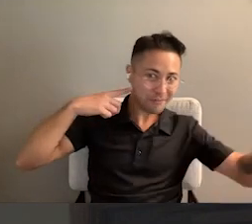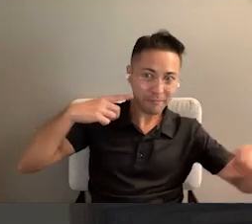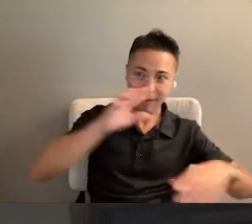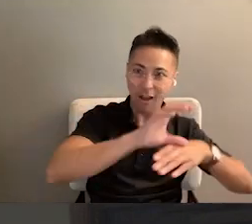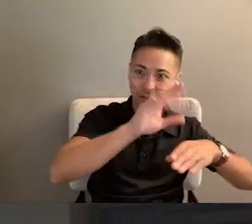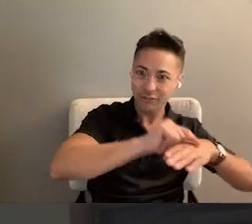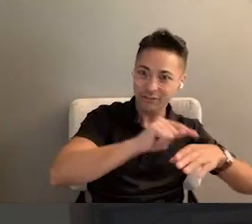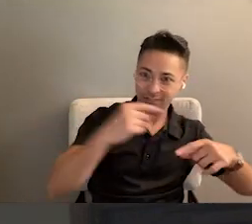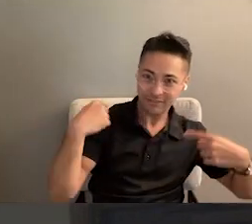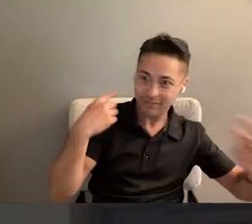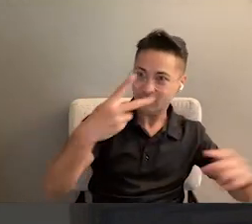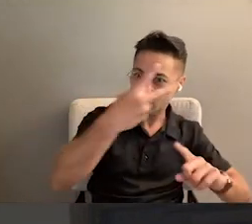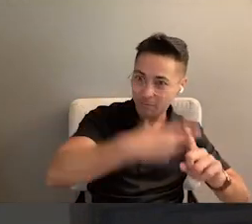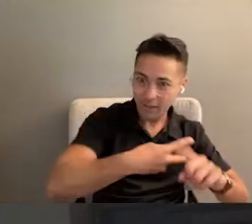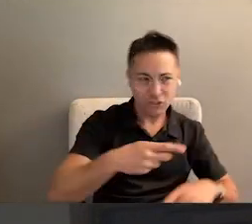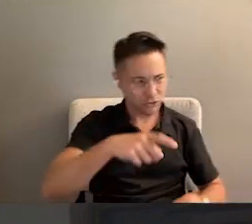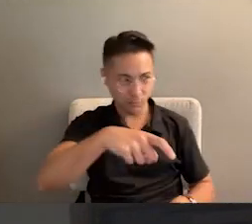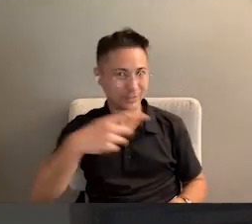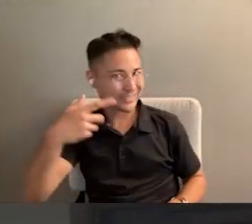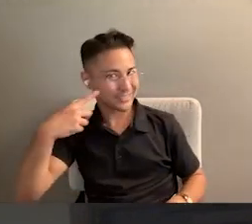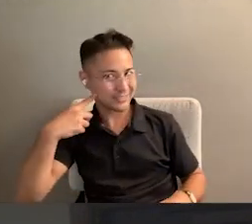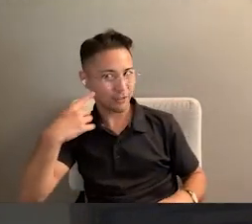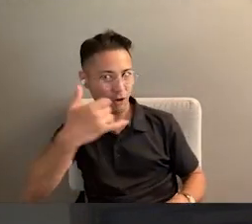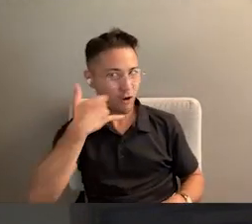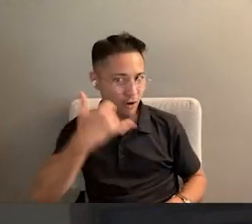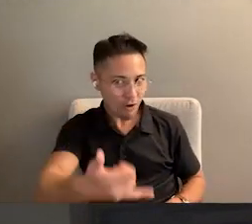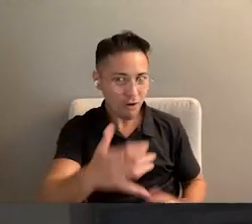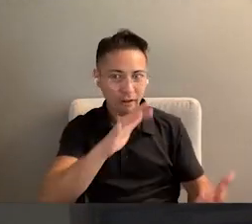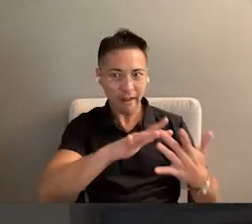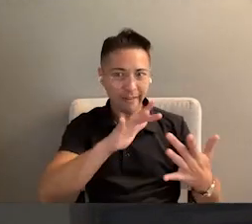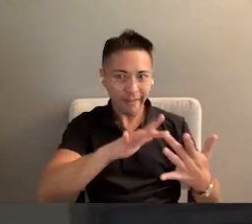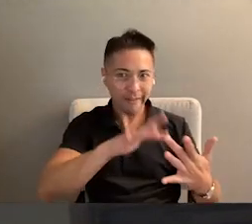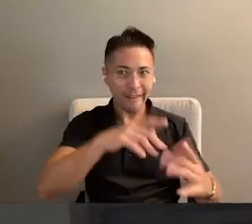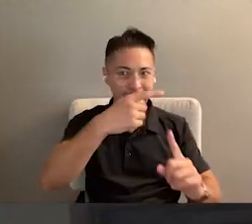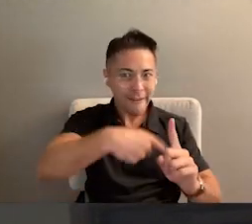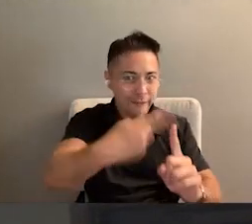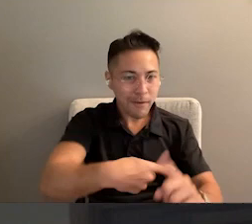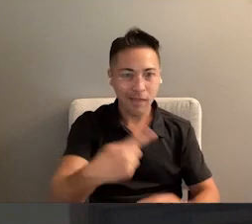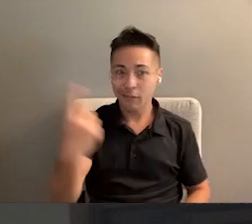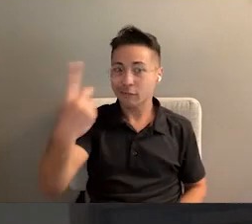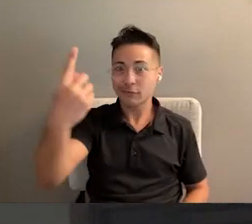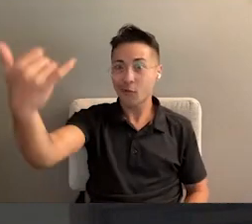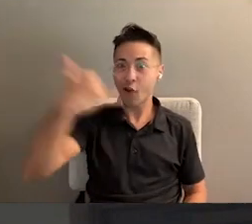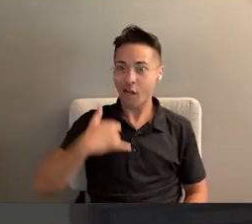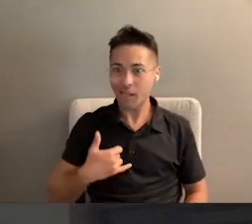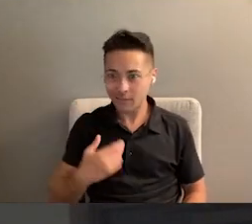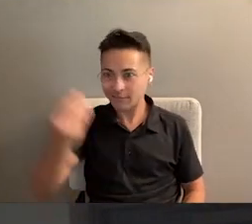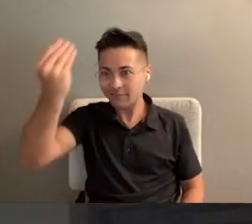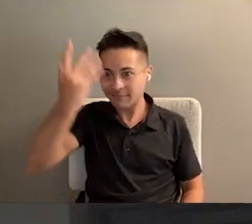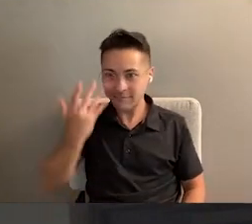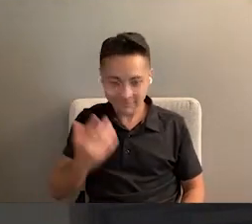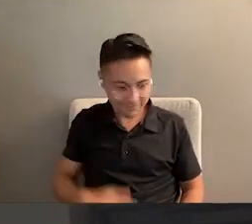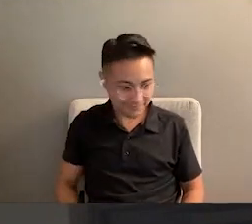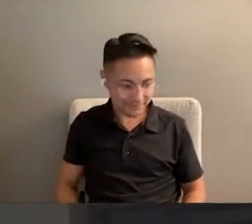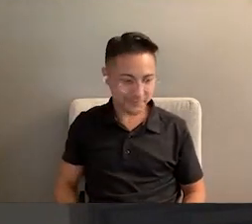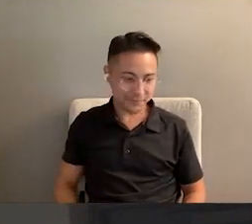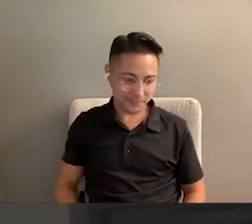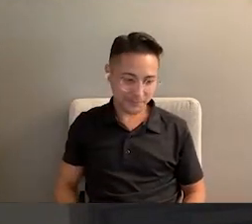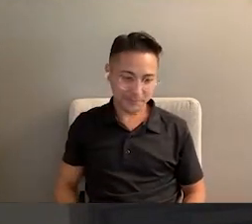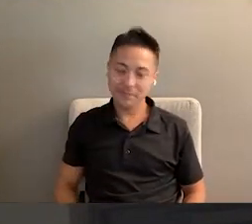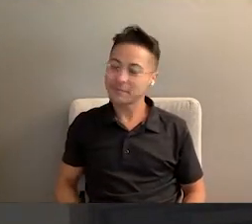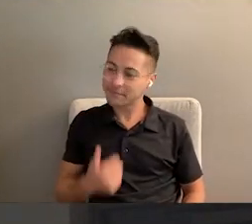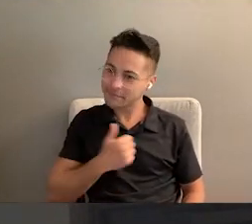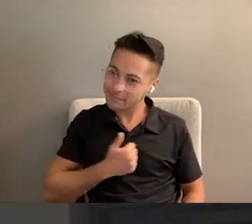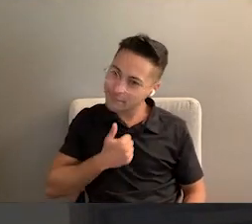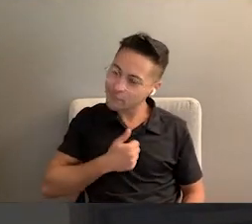get in touch with your regional liaison because you haven't heard from your consultant in 2 months. And you're supposed to hear from them every month. So someone